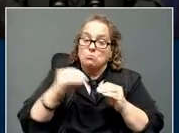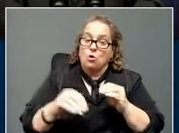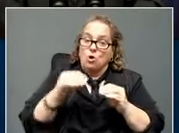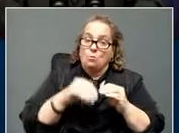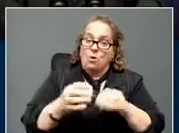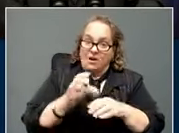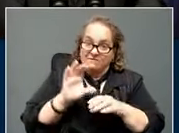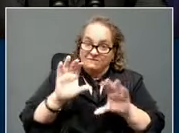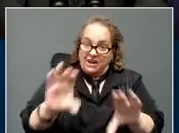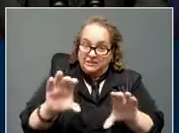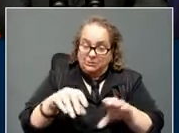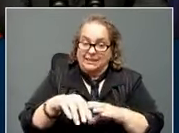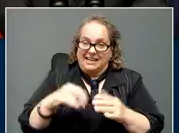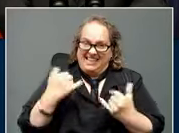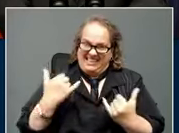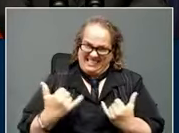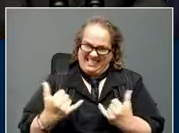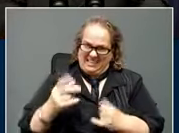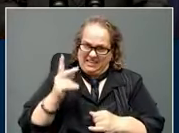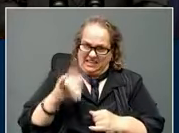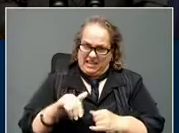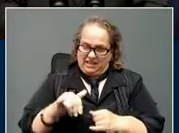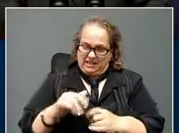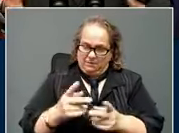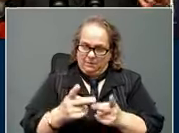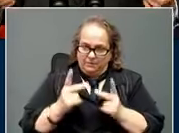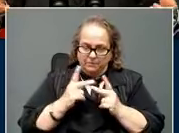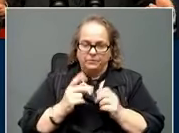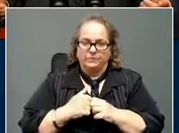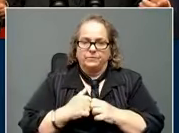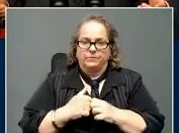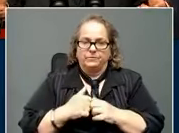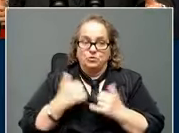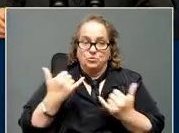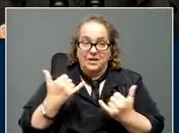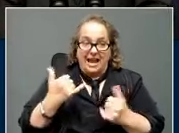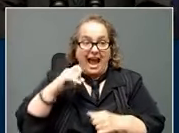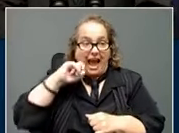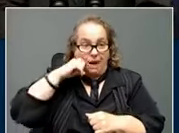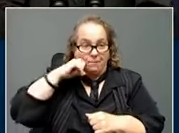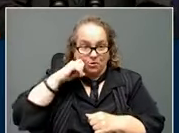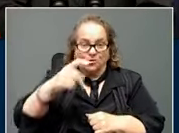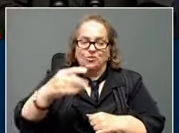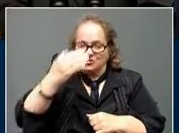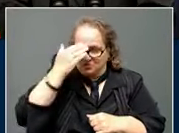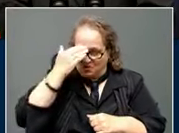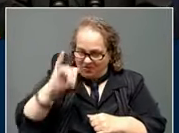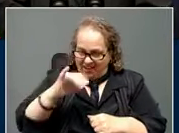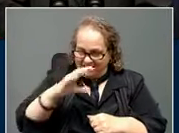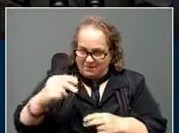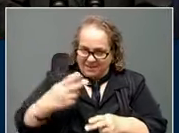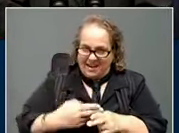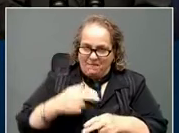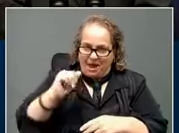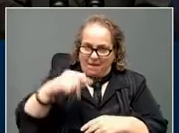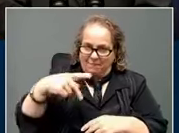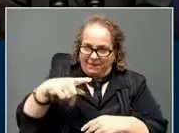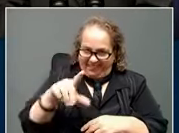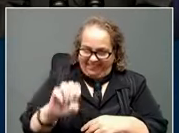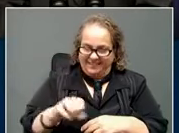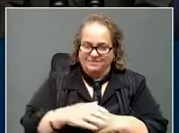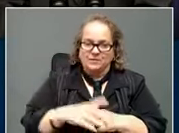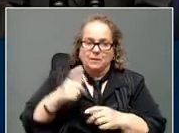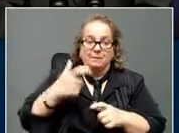Kentucky facilities. So today, Apple, you've probably heard of that company. They're one of the world's biggest and best technology